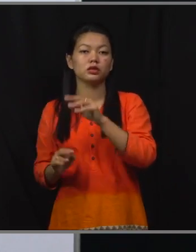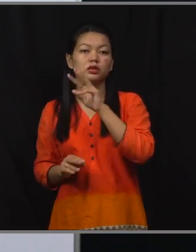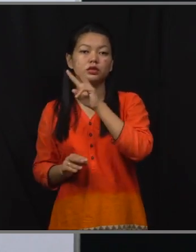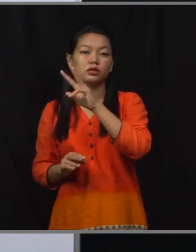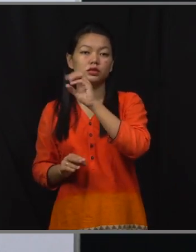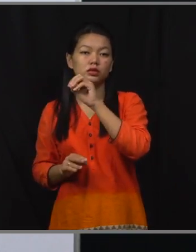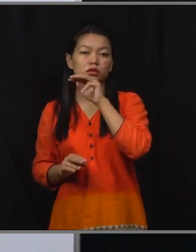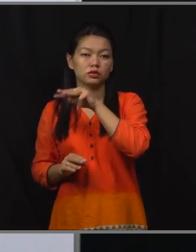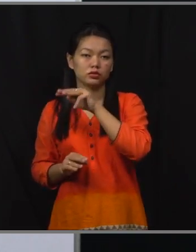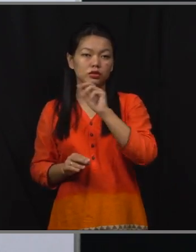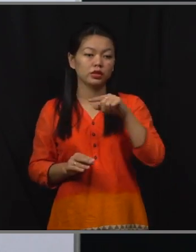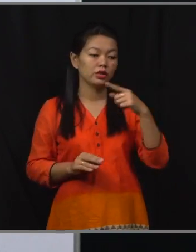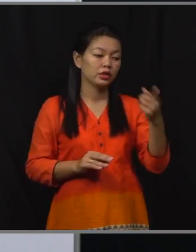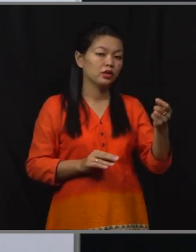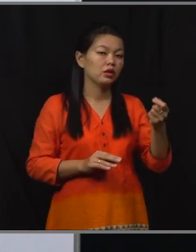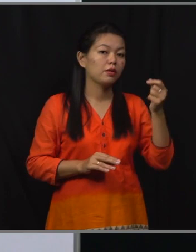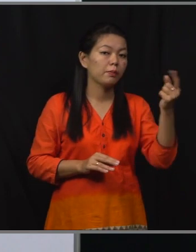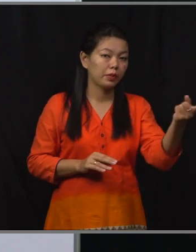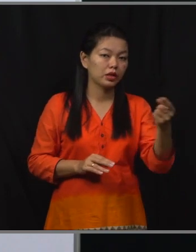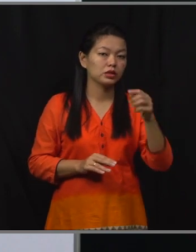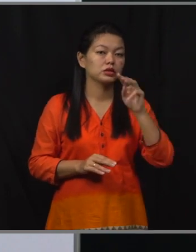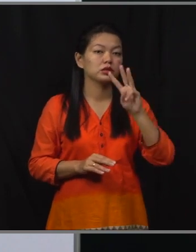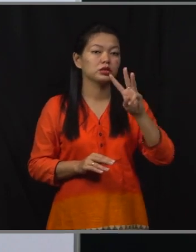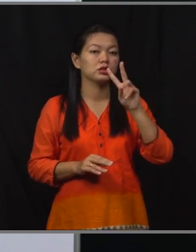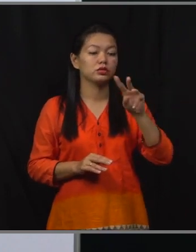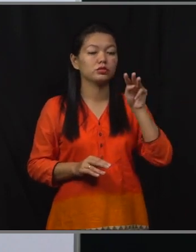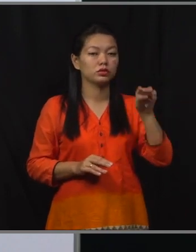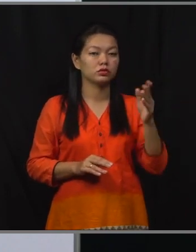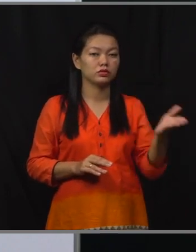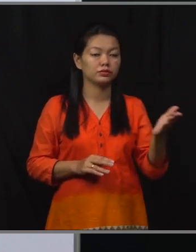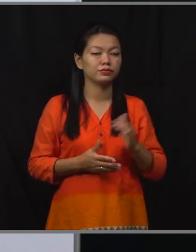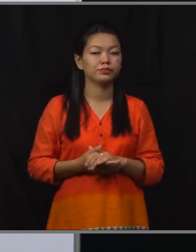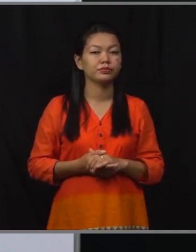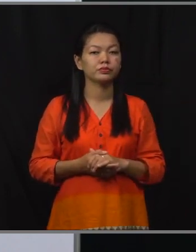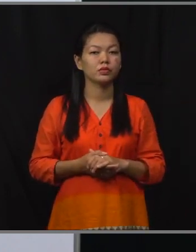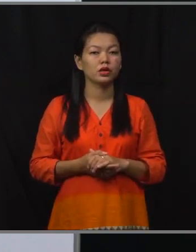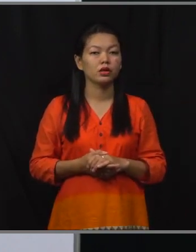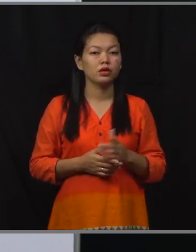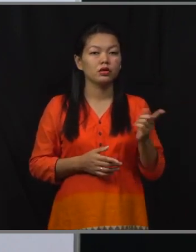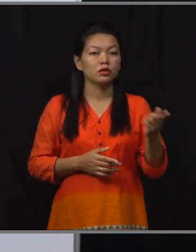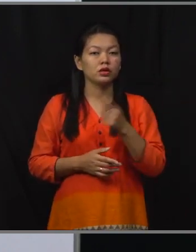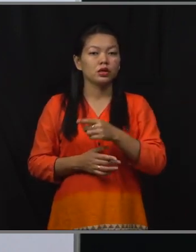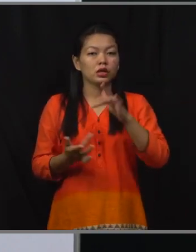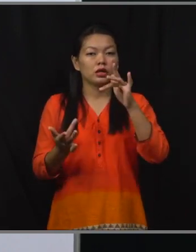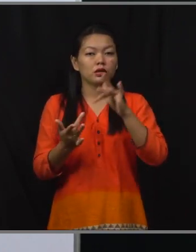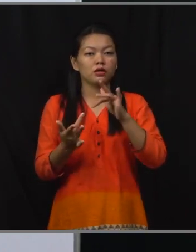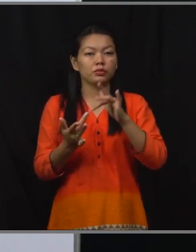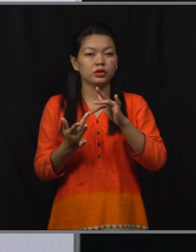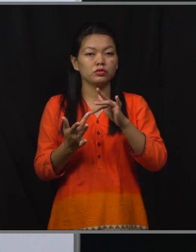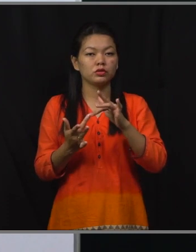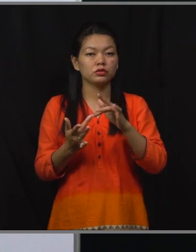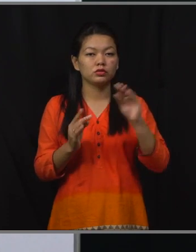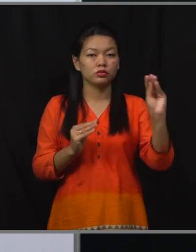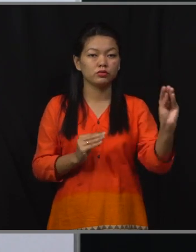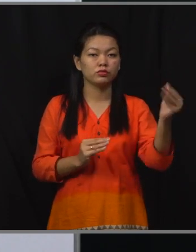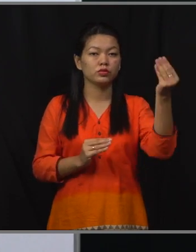30,000 and the money that they have expended is 32,000. Therefore, there is a excess of expenditure